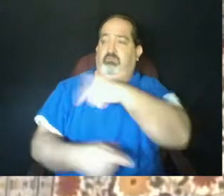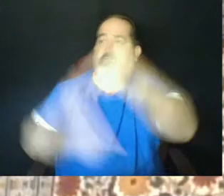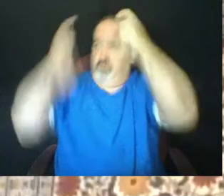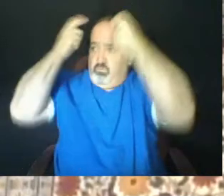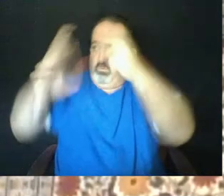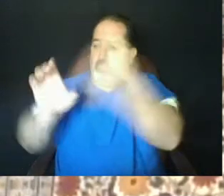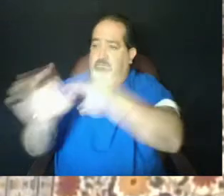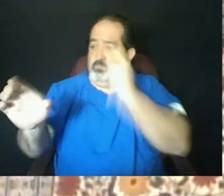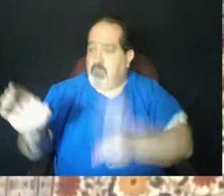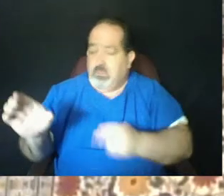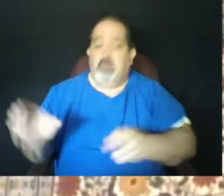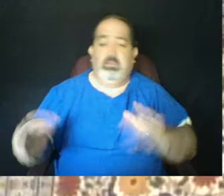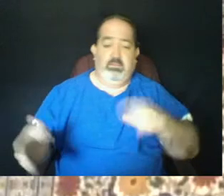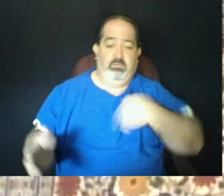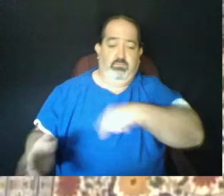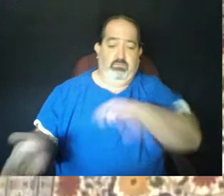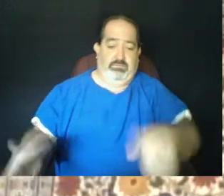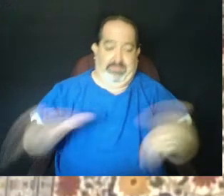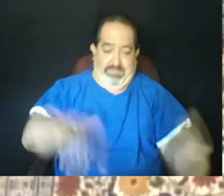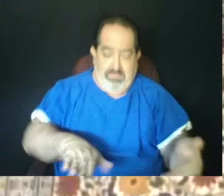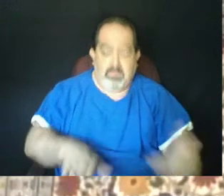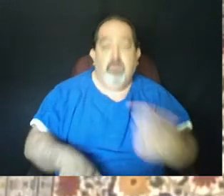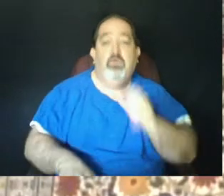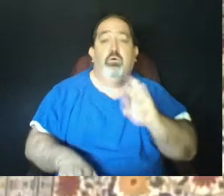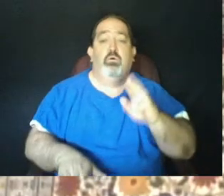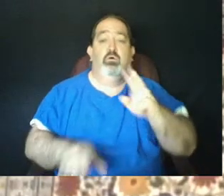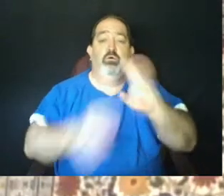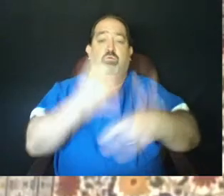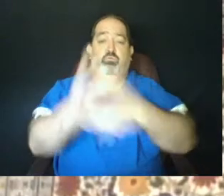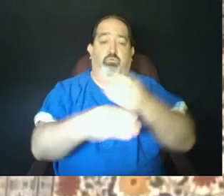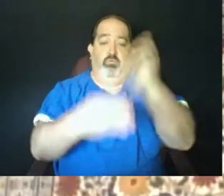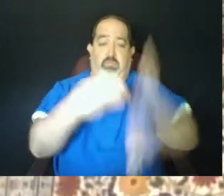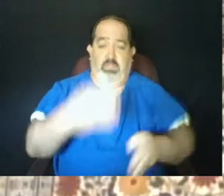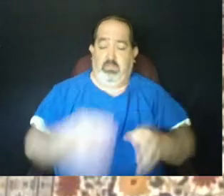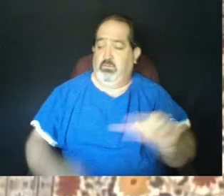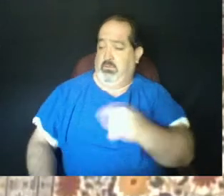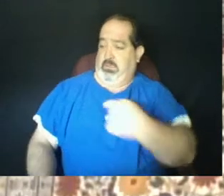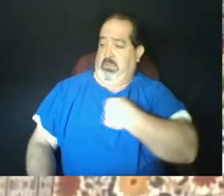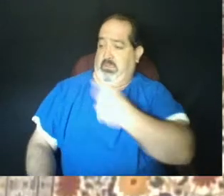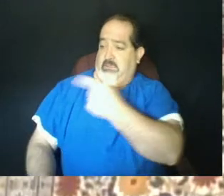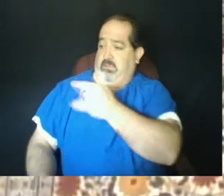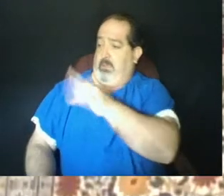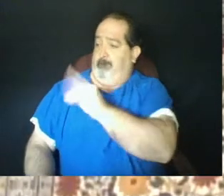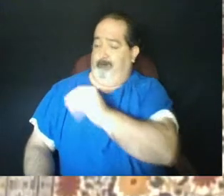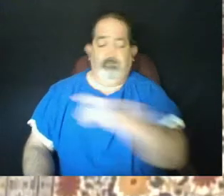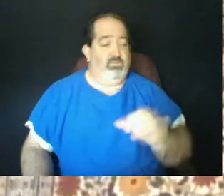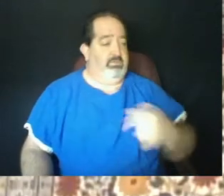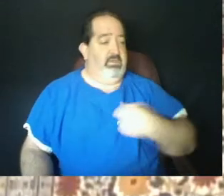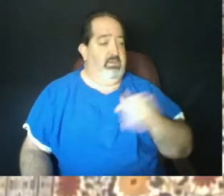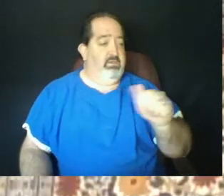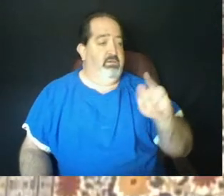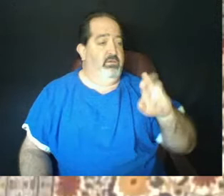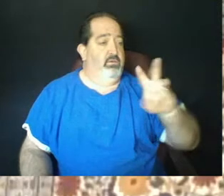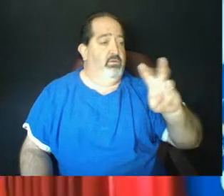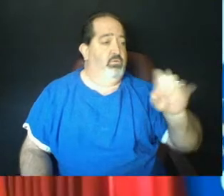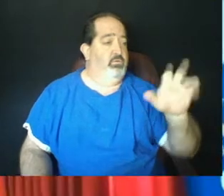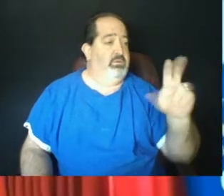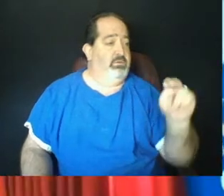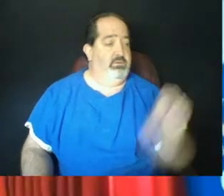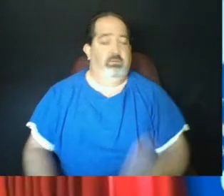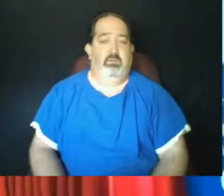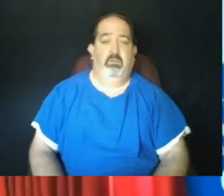from the throne, or death take me, or the world end. So say I, Guillaume. So say I, Arwen.